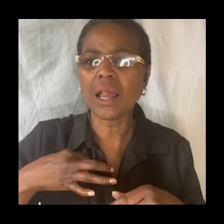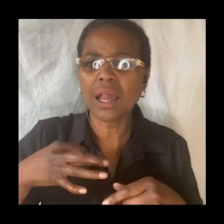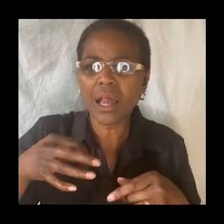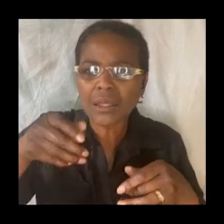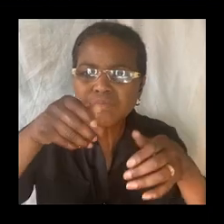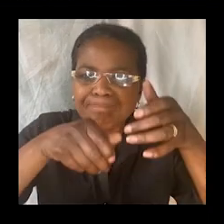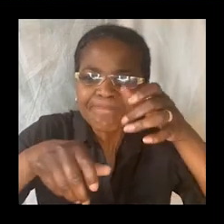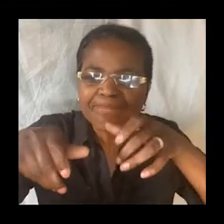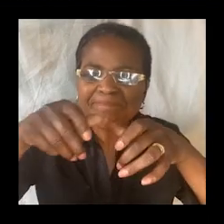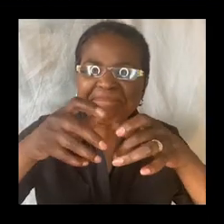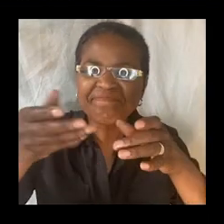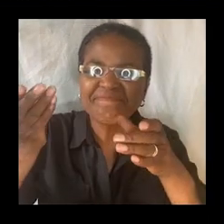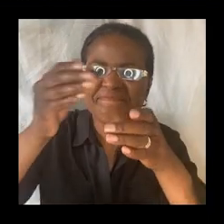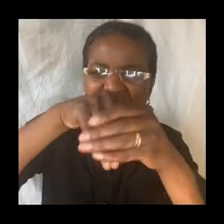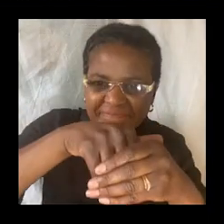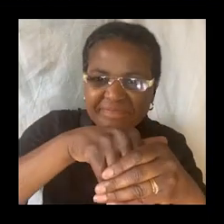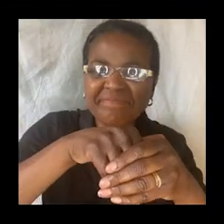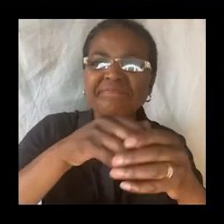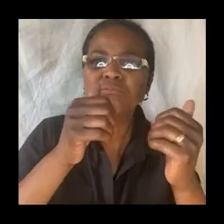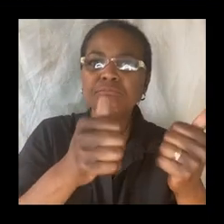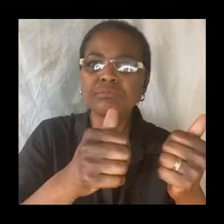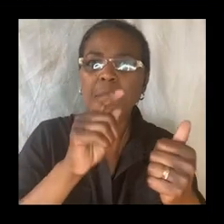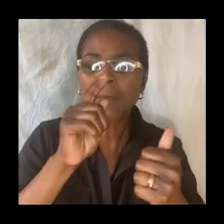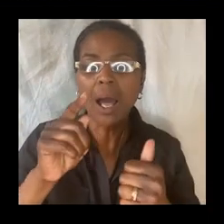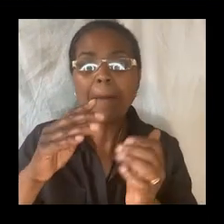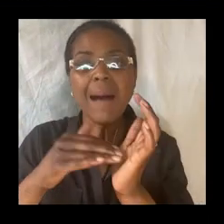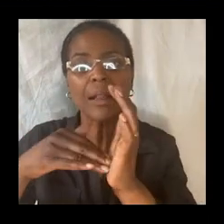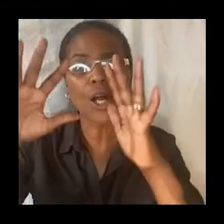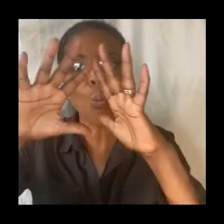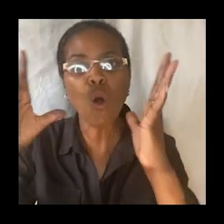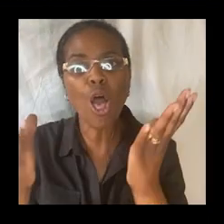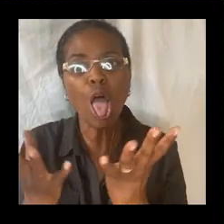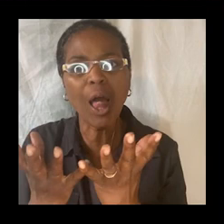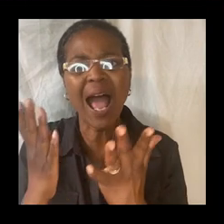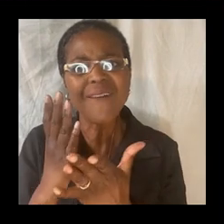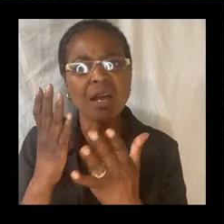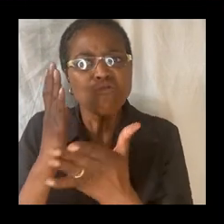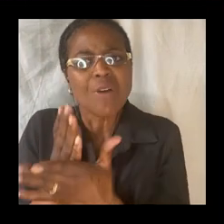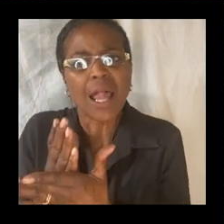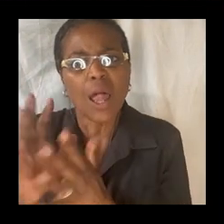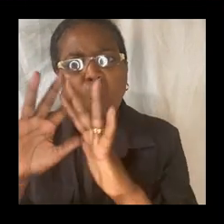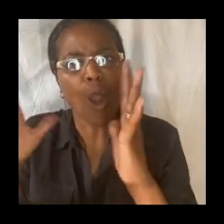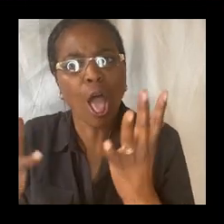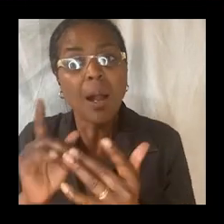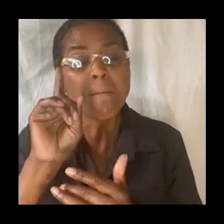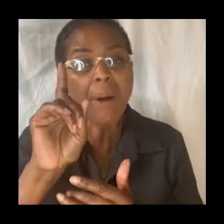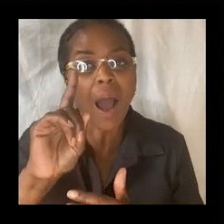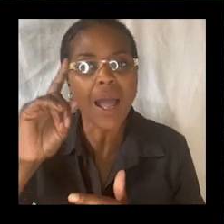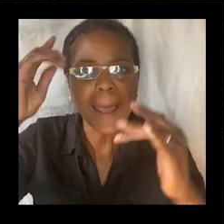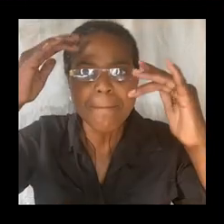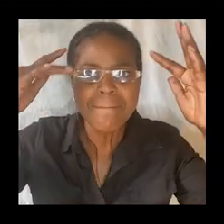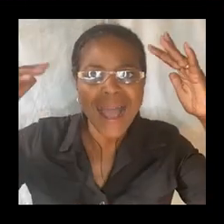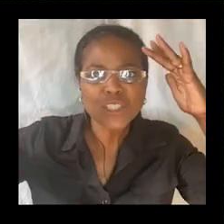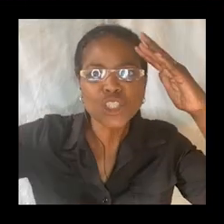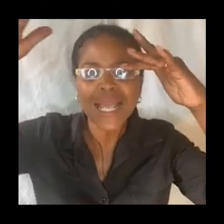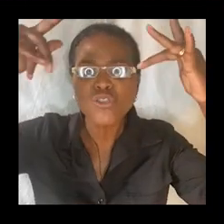of state-of-the-art medical intervention. But actually the world that Michael is living in and feels more solid and